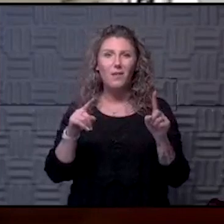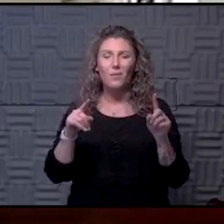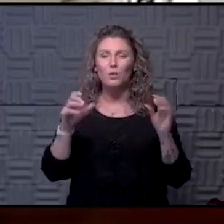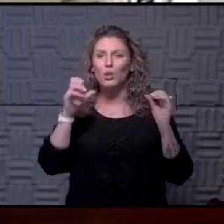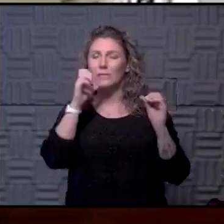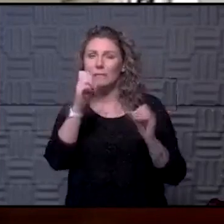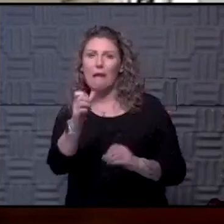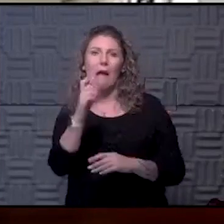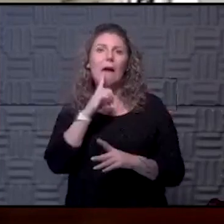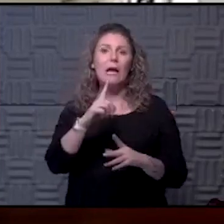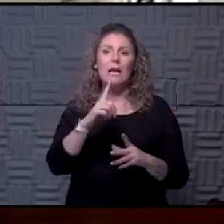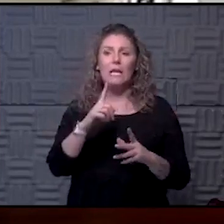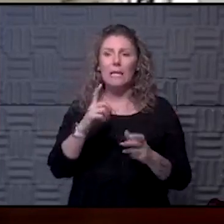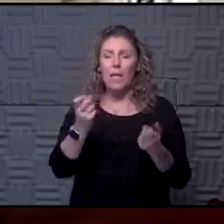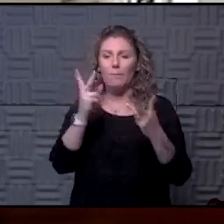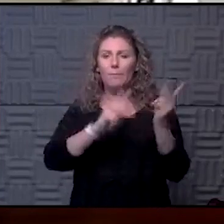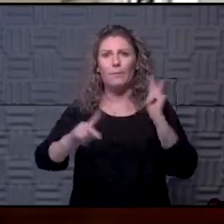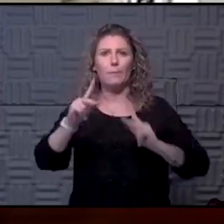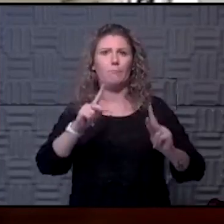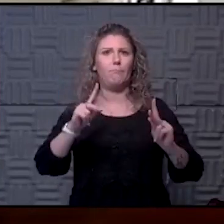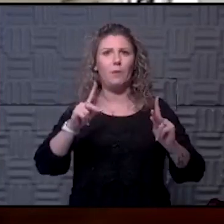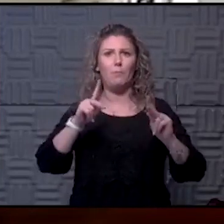social distancing for